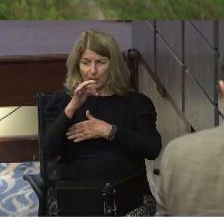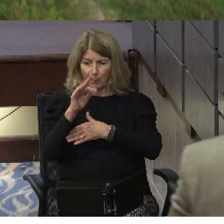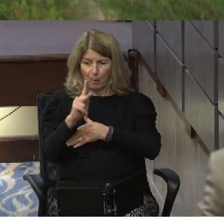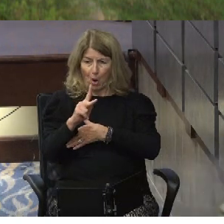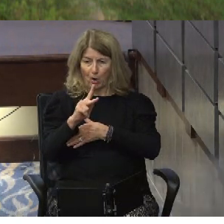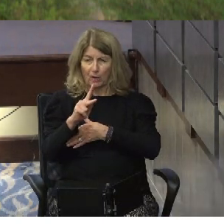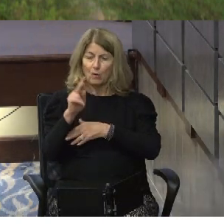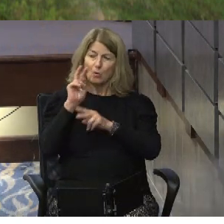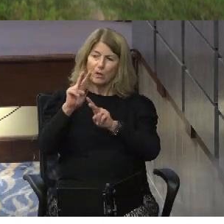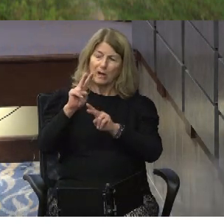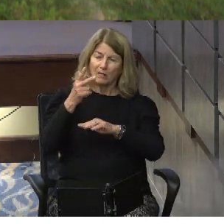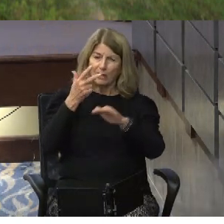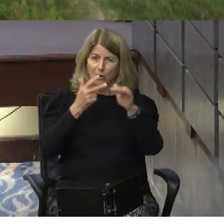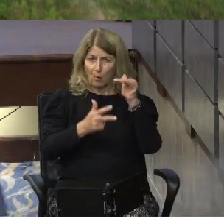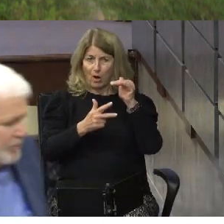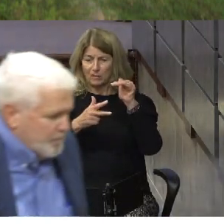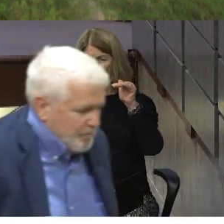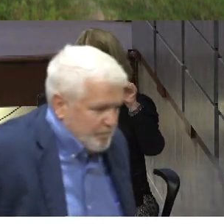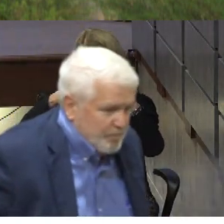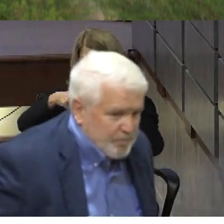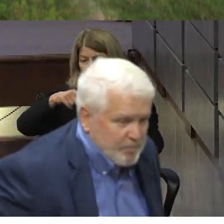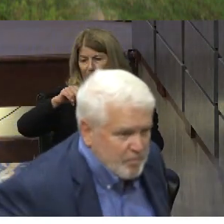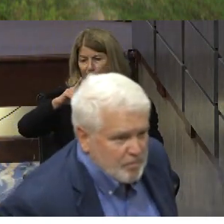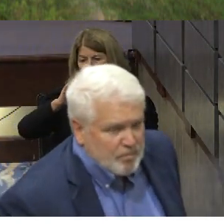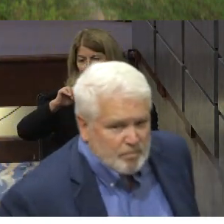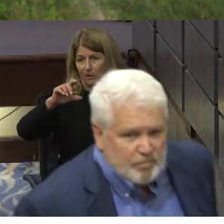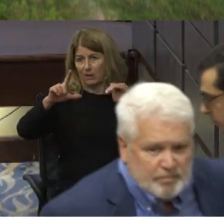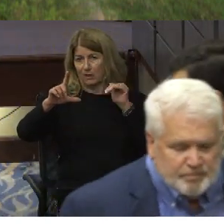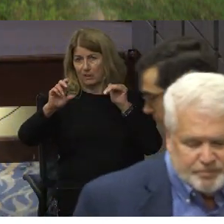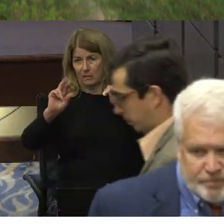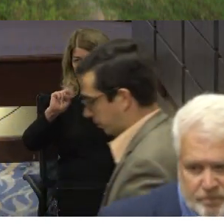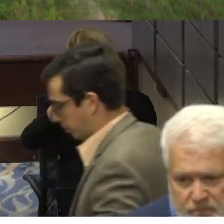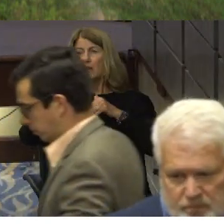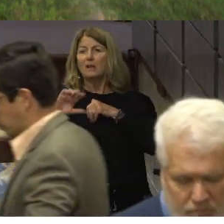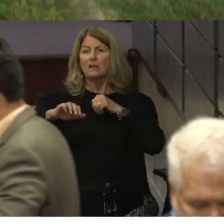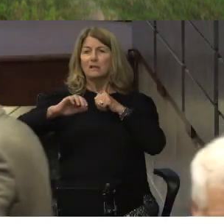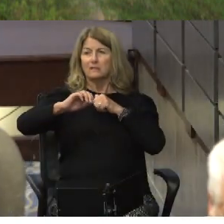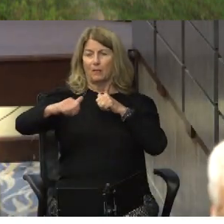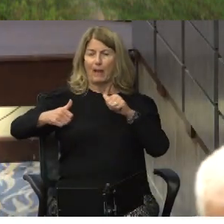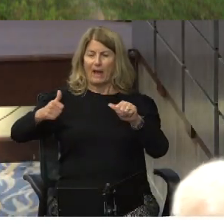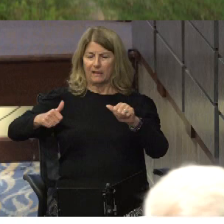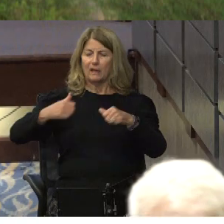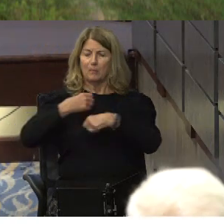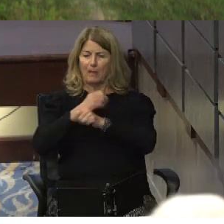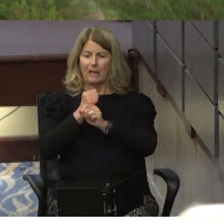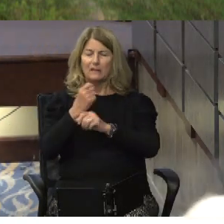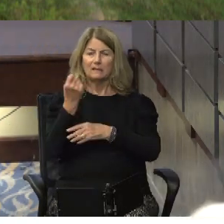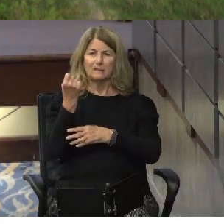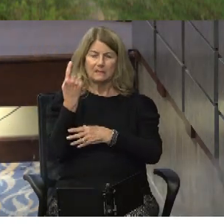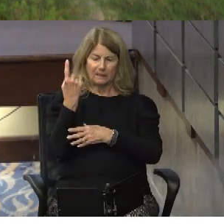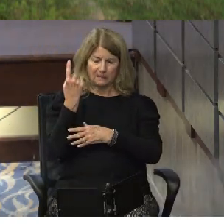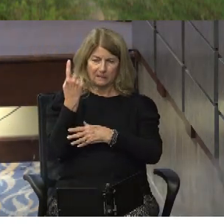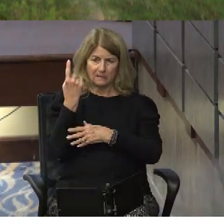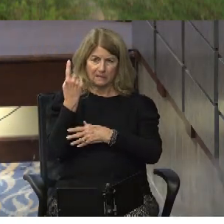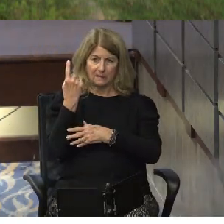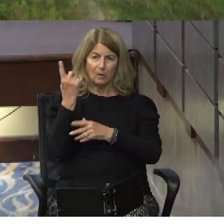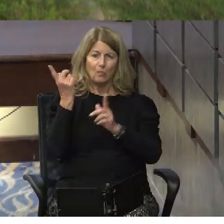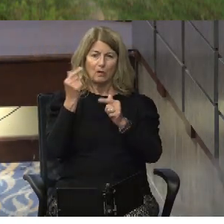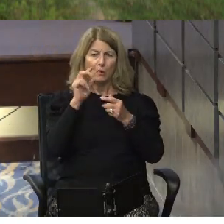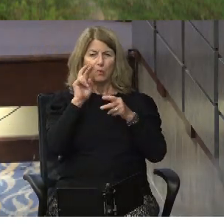and the pavilion somewhat set back, you know, it made sense to us also that there's a similar look there because you're looking at it from the street